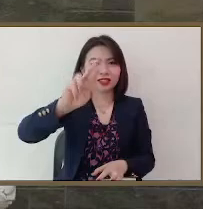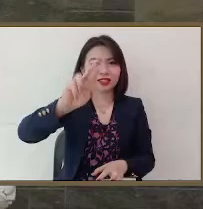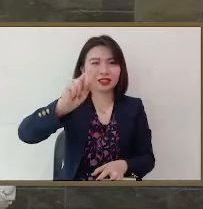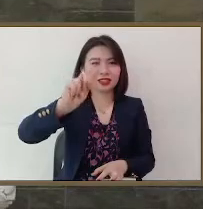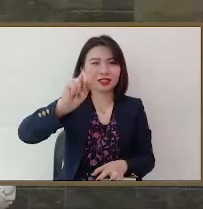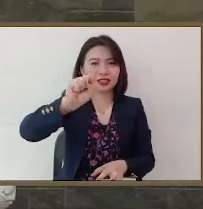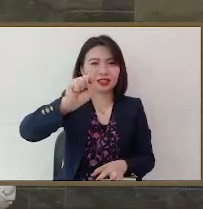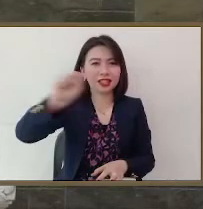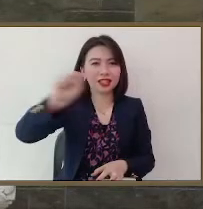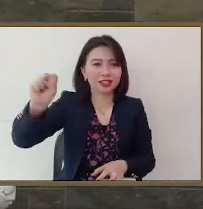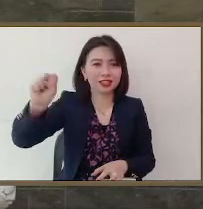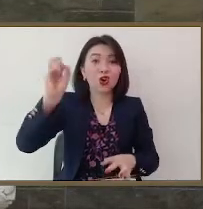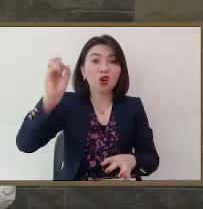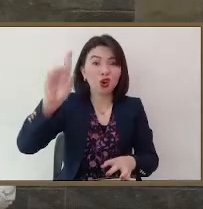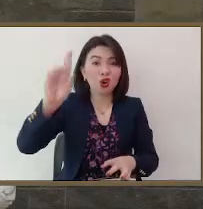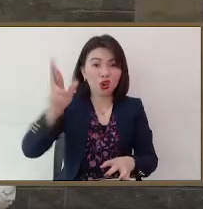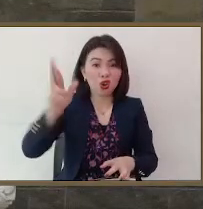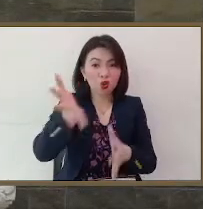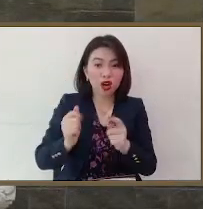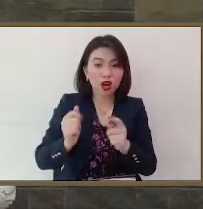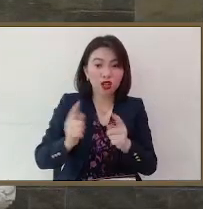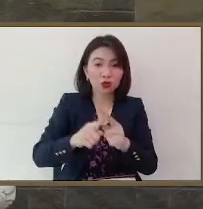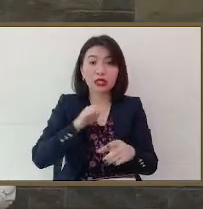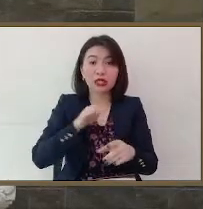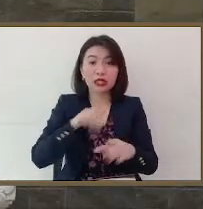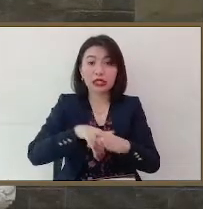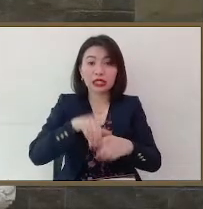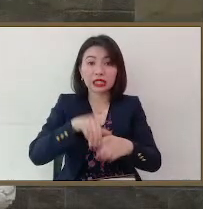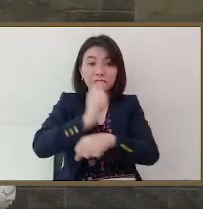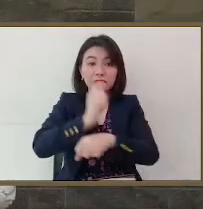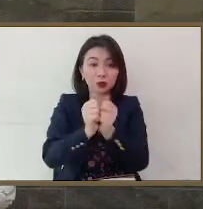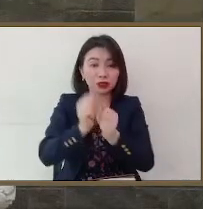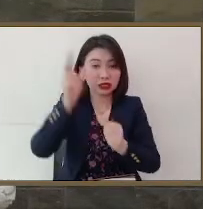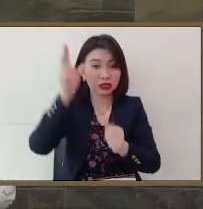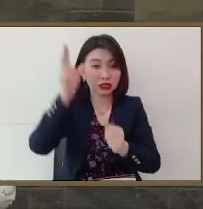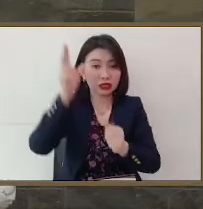be in the temple with Satan.